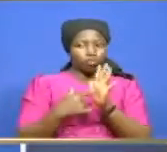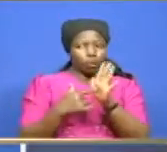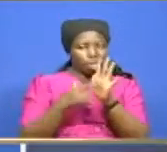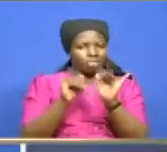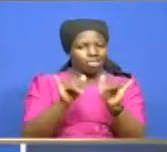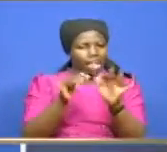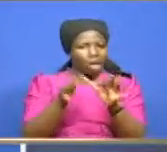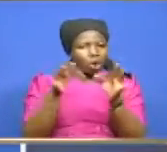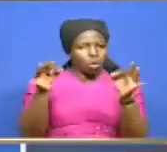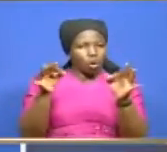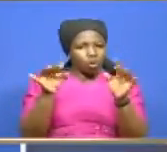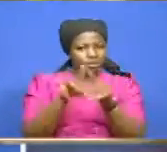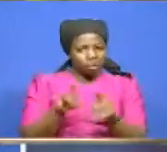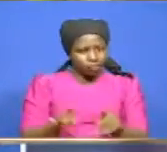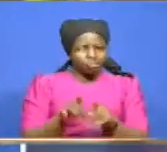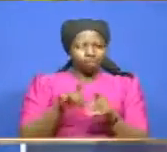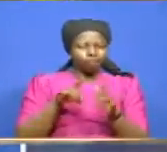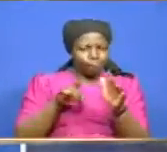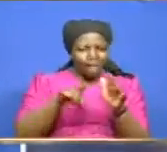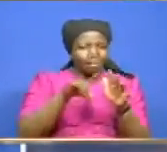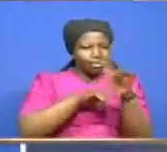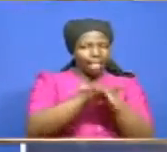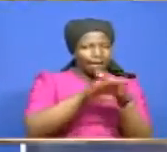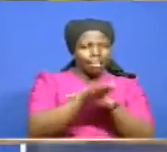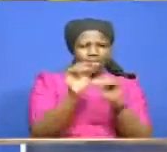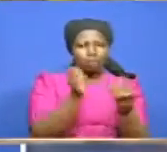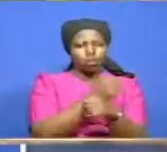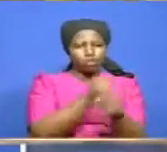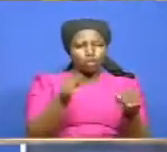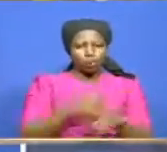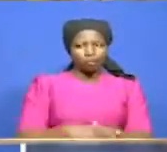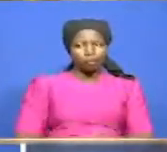are durable and pest resistant. Alan Aoko, Channel One Business.